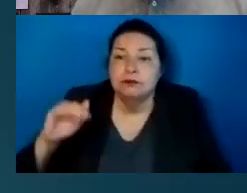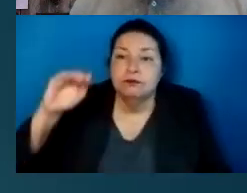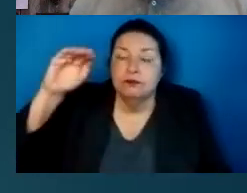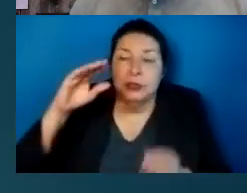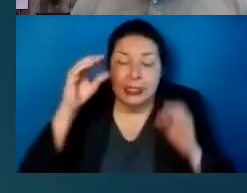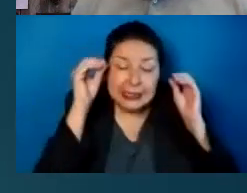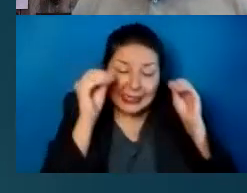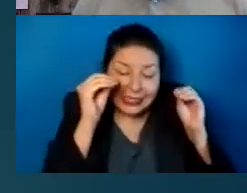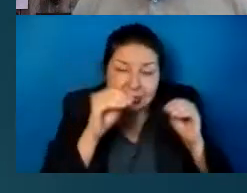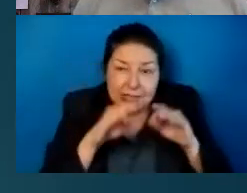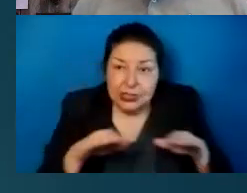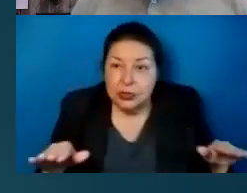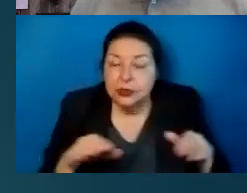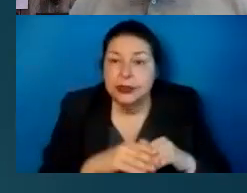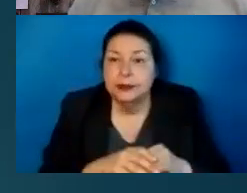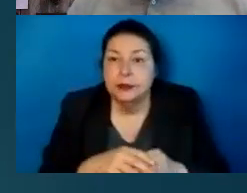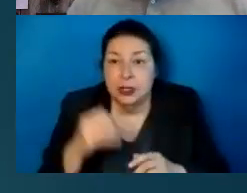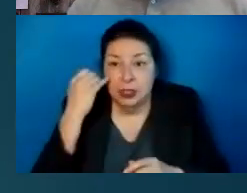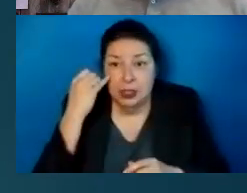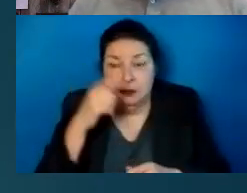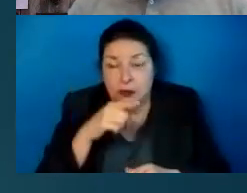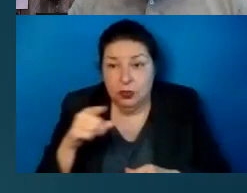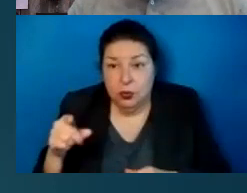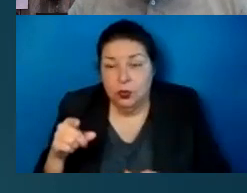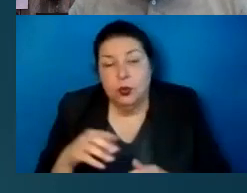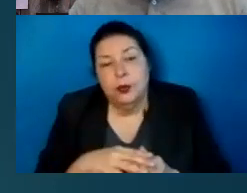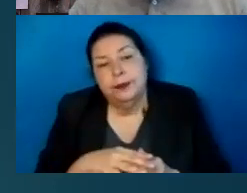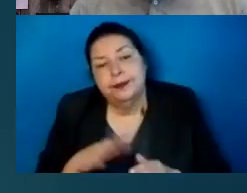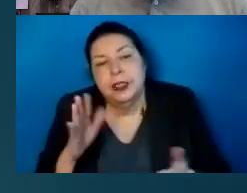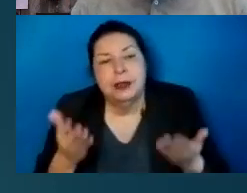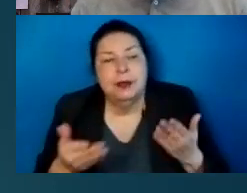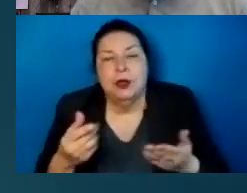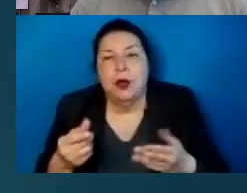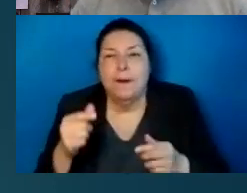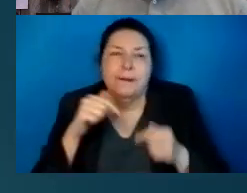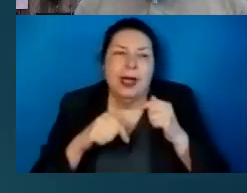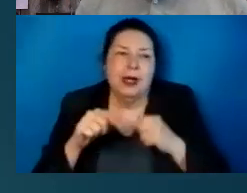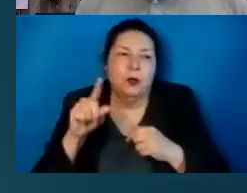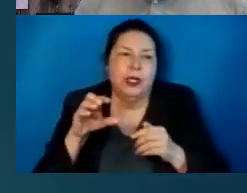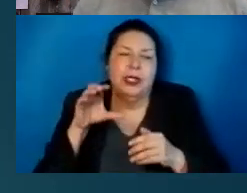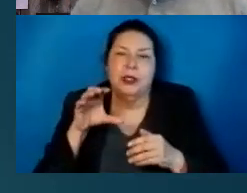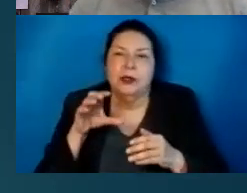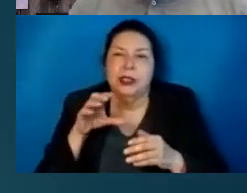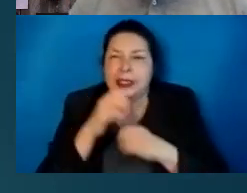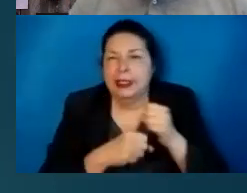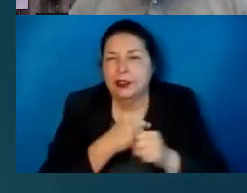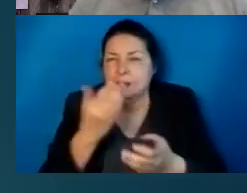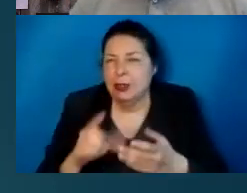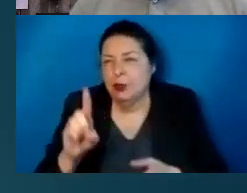them. If you were going back, approximately 100 years ago, and maybe even